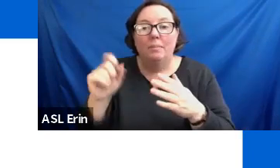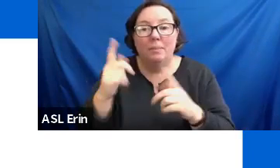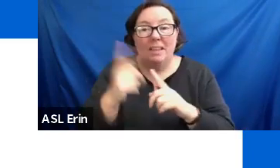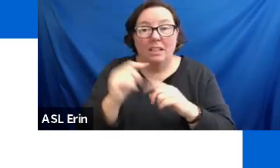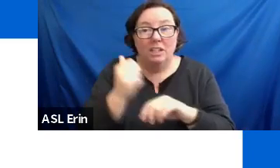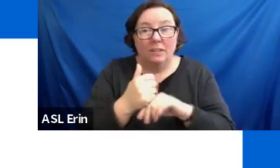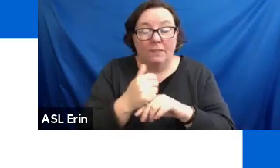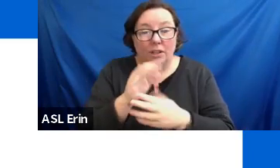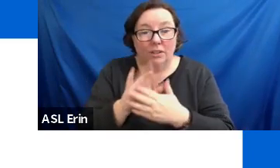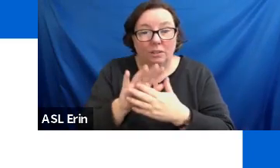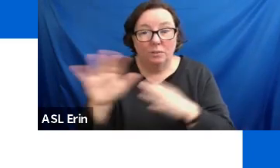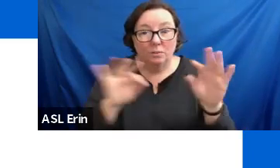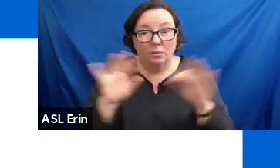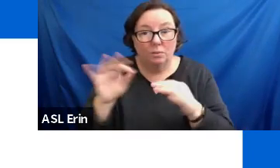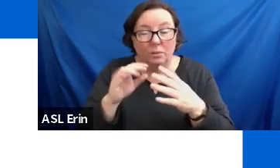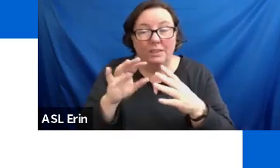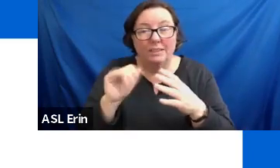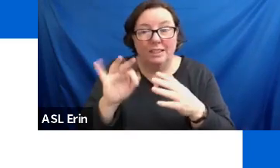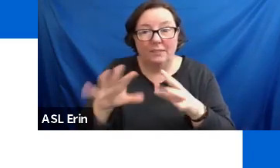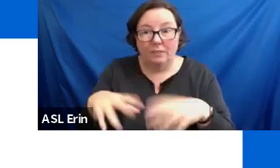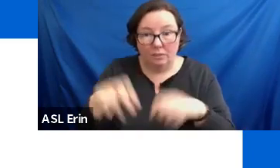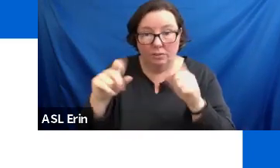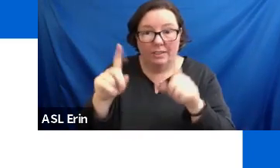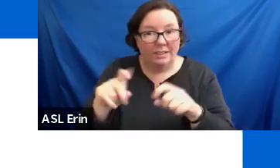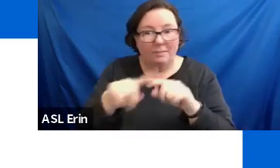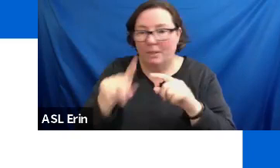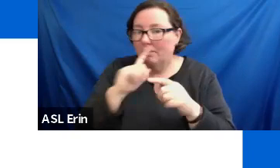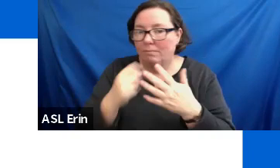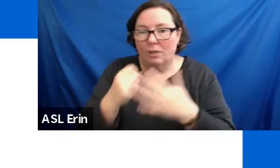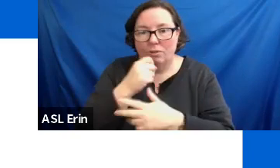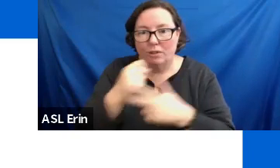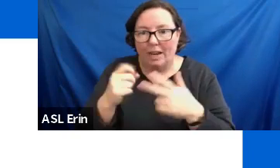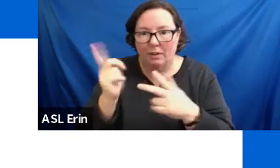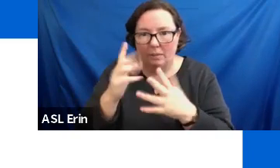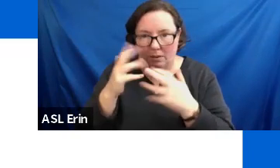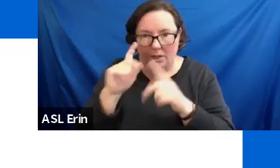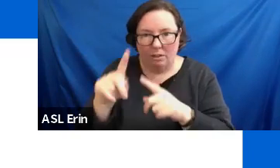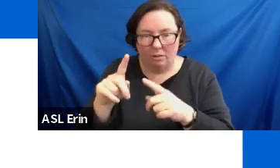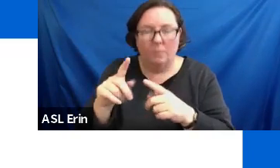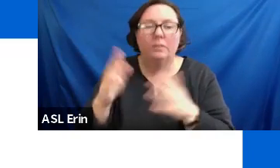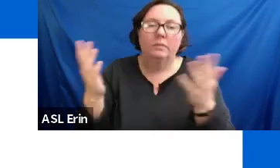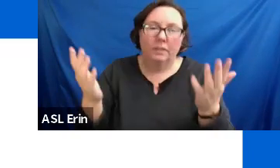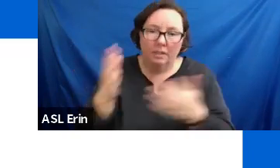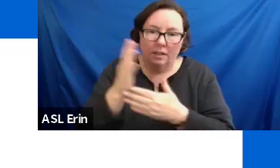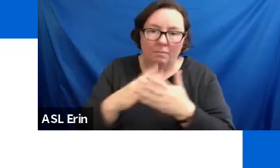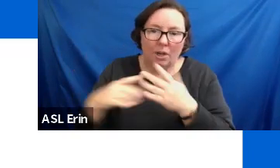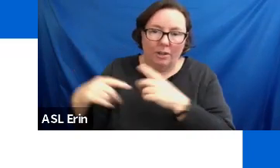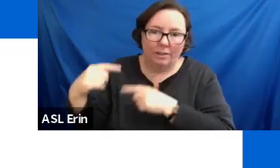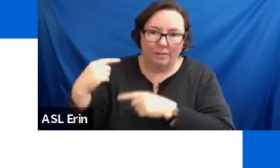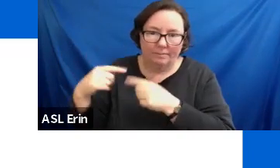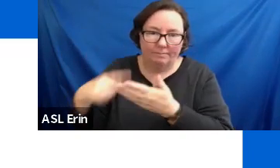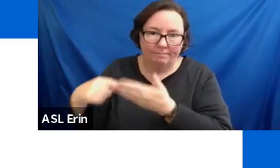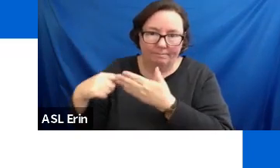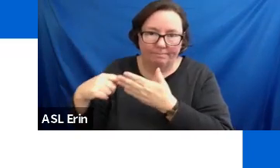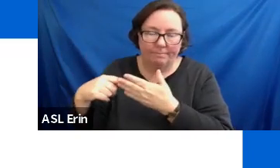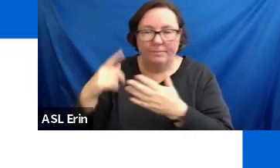that took the exam but did not rank it. But as this body knows, as part of the deliberation process, the one